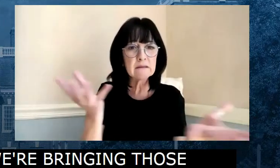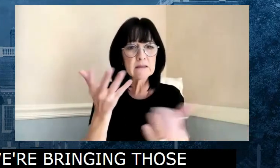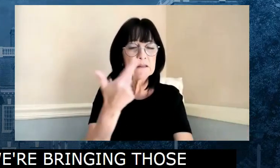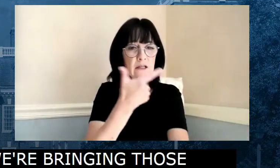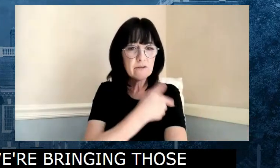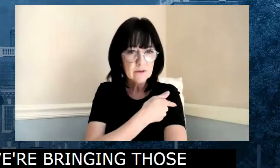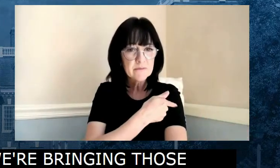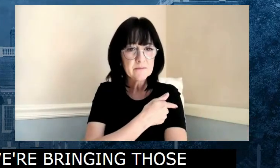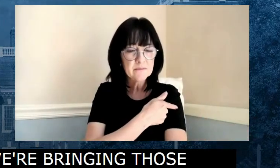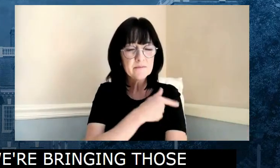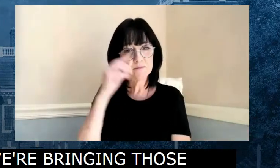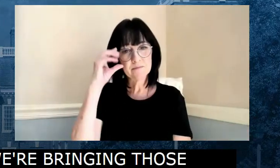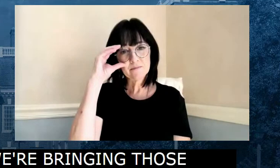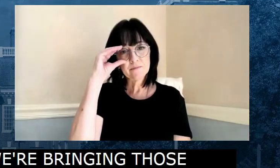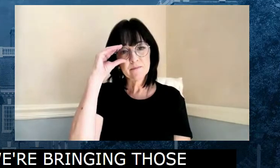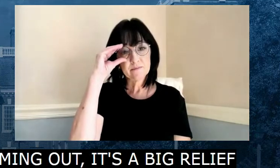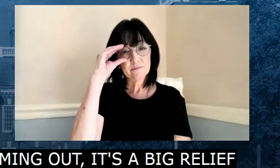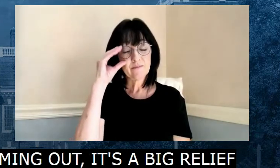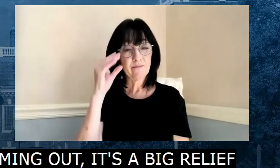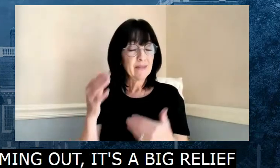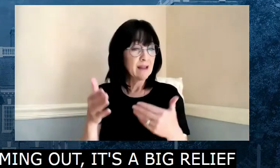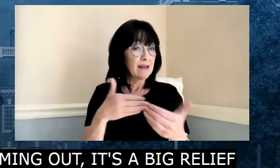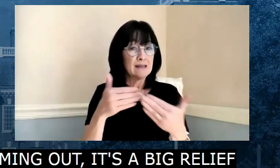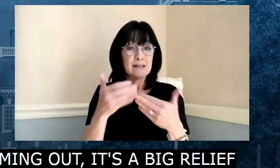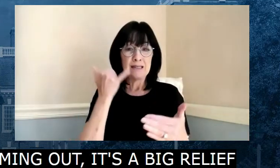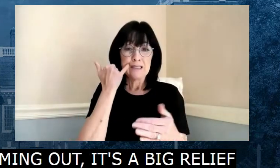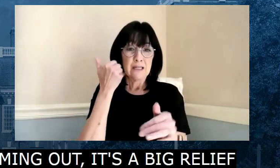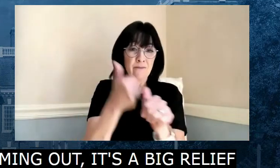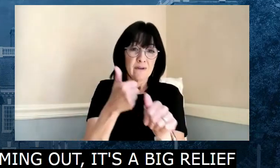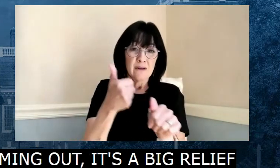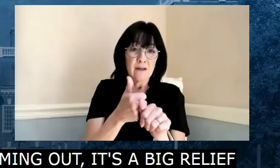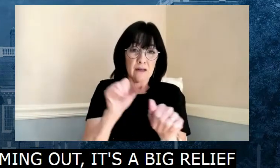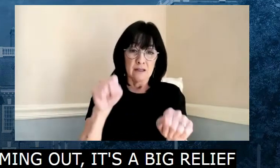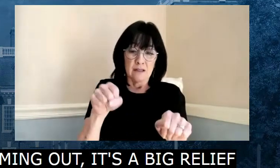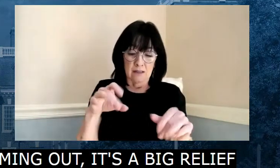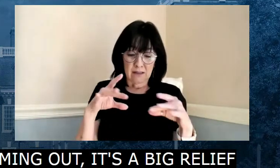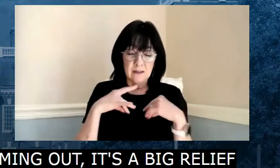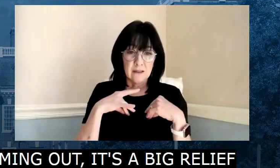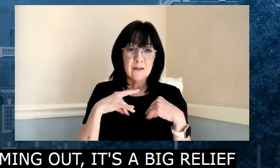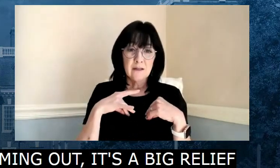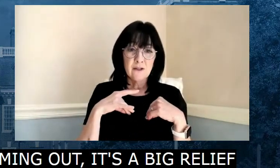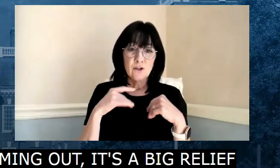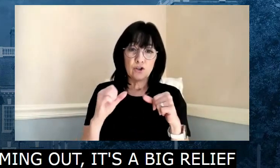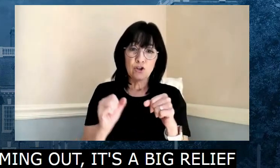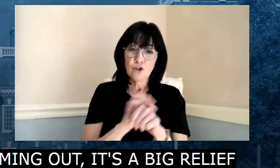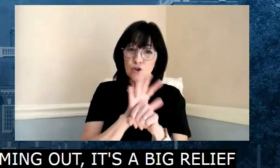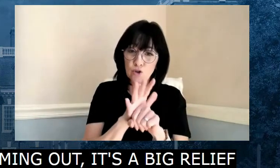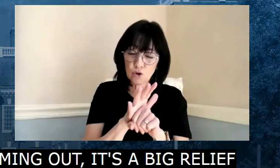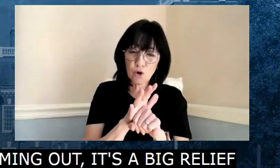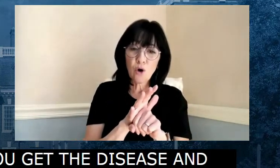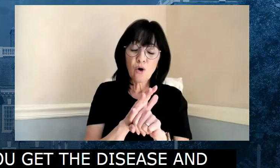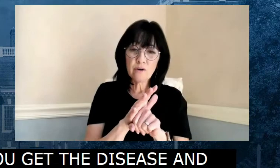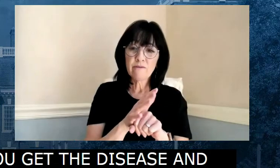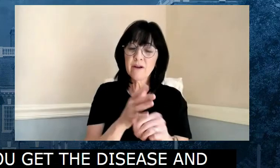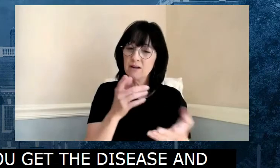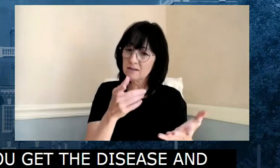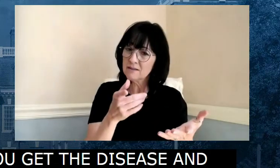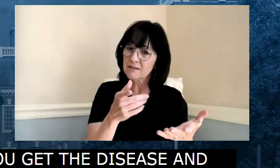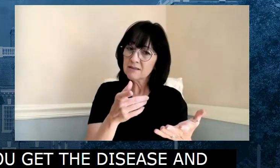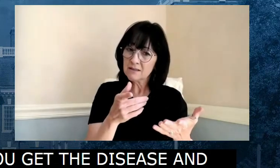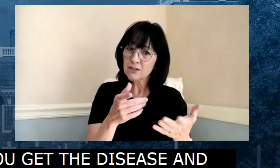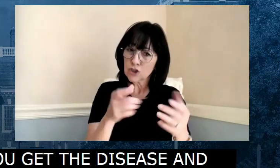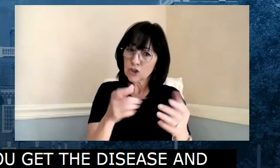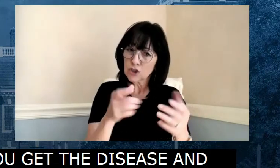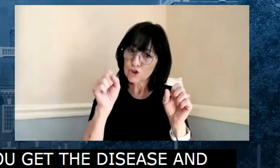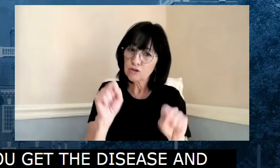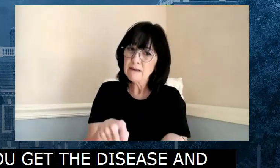know, even if you get the disease and it's not serious enough to set you back or send you to the hospital, it still could have